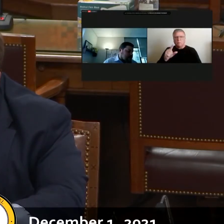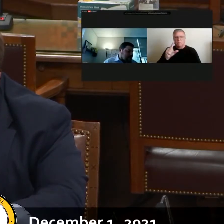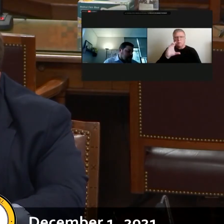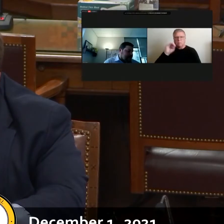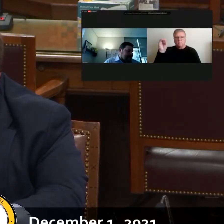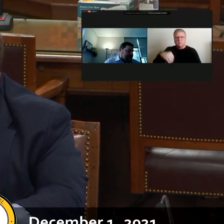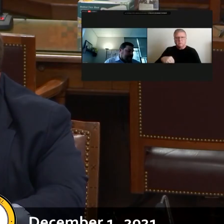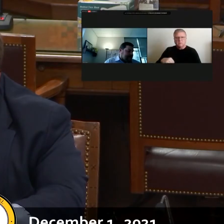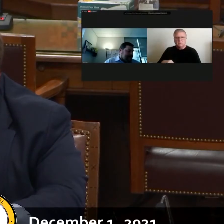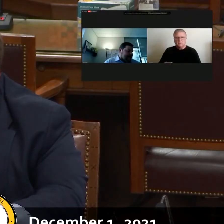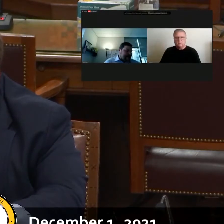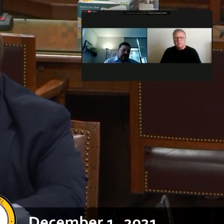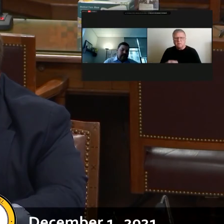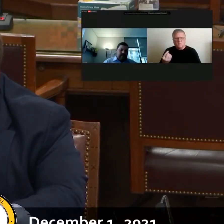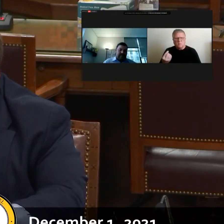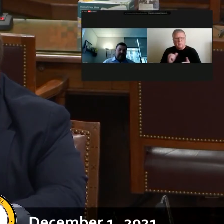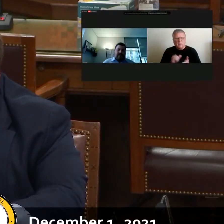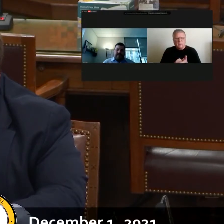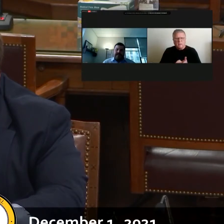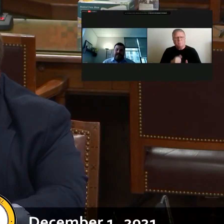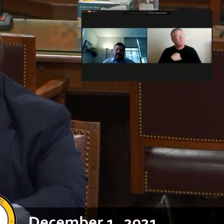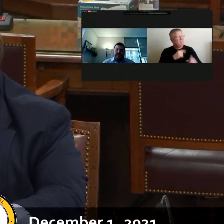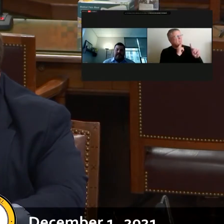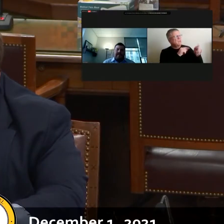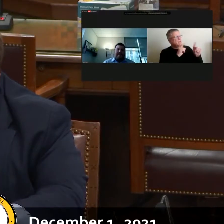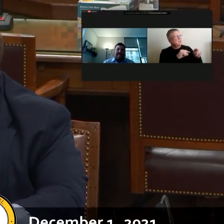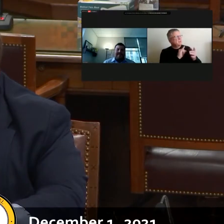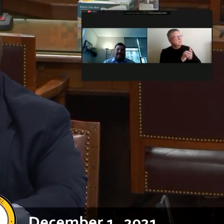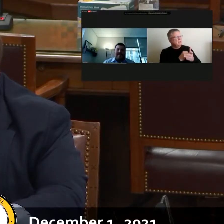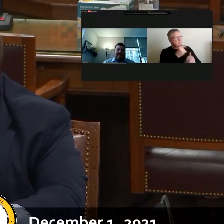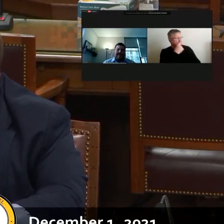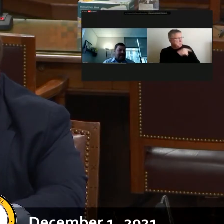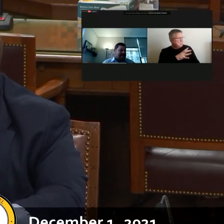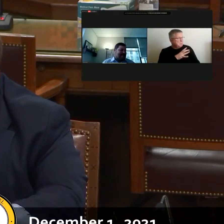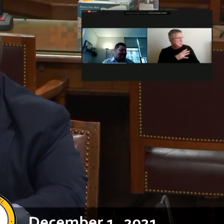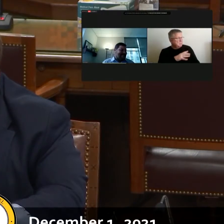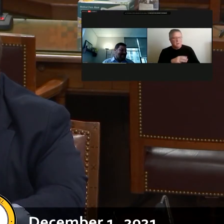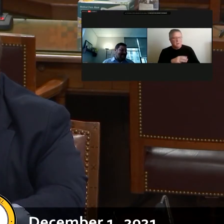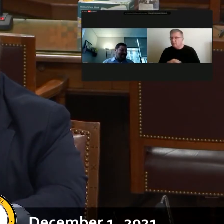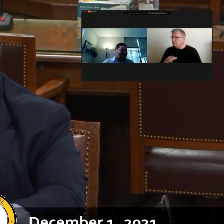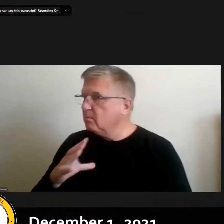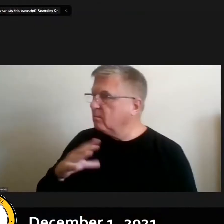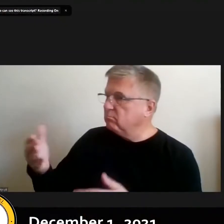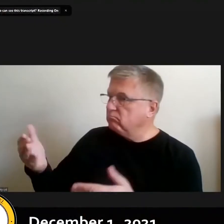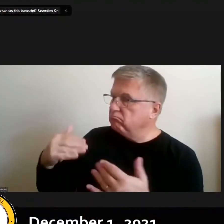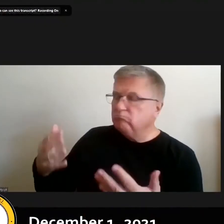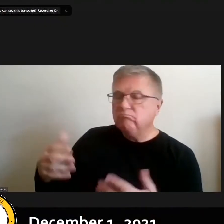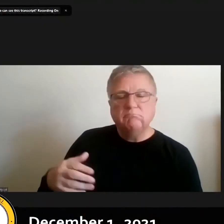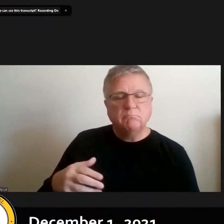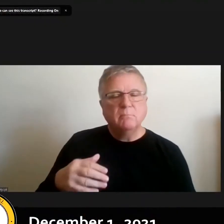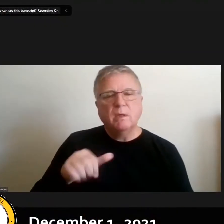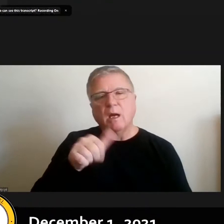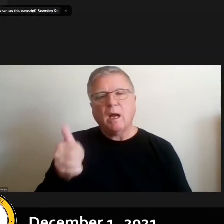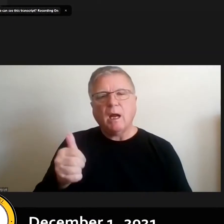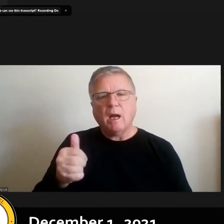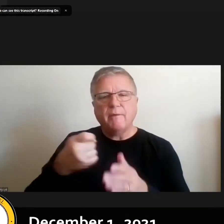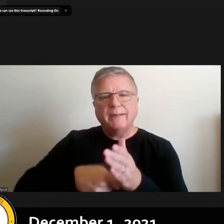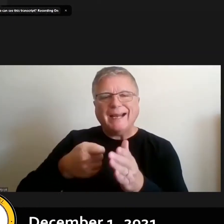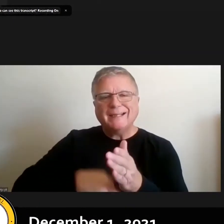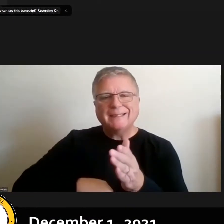i can answer that one if you don't mind yeah other taxes is so